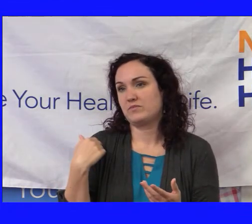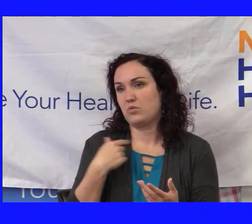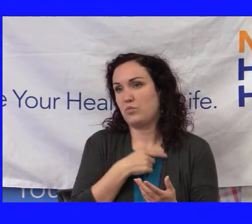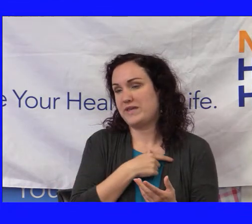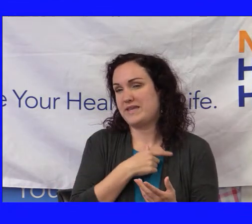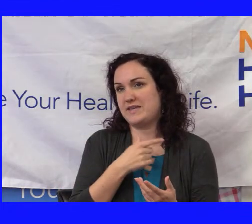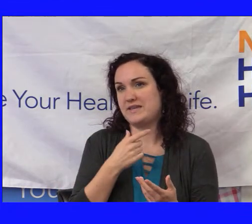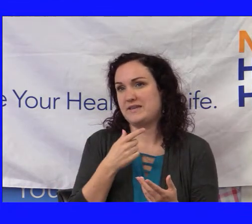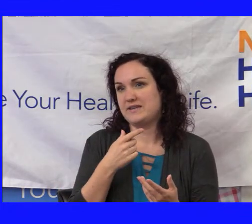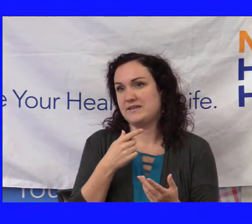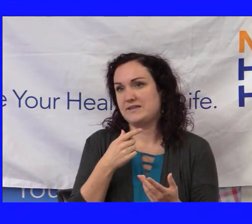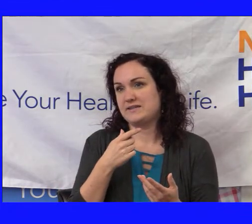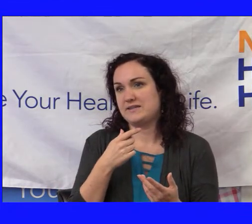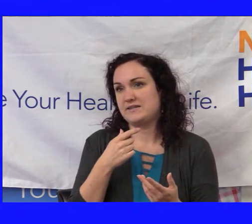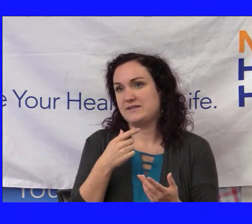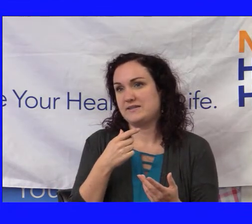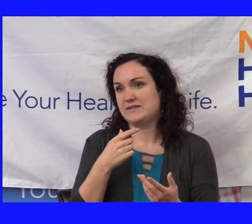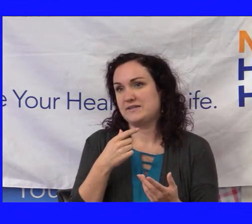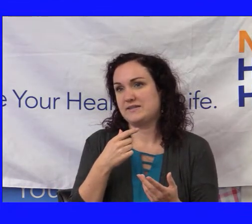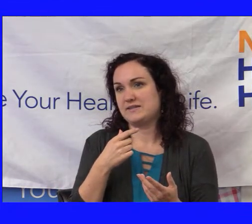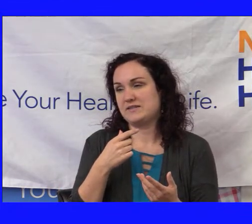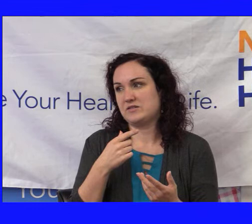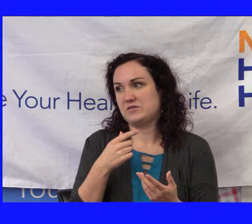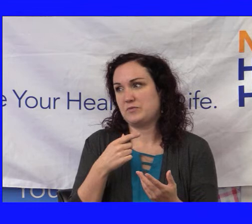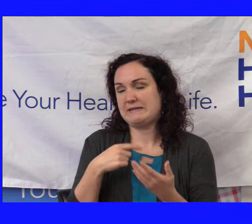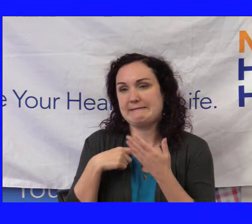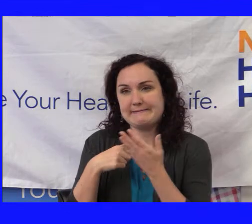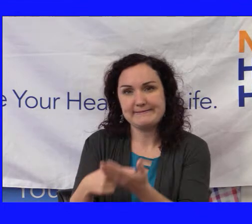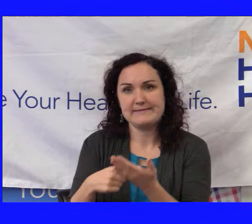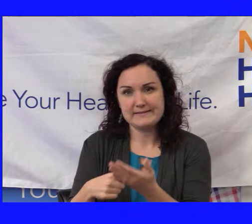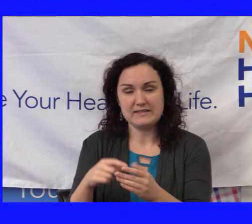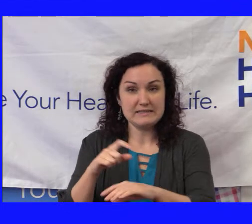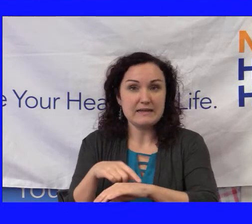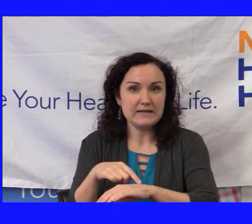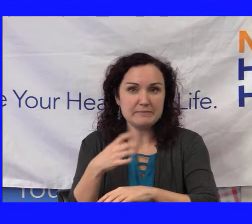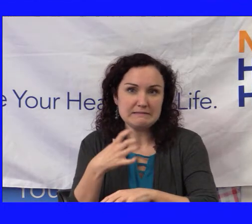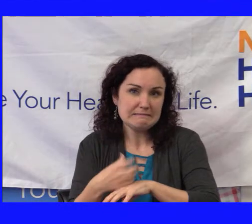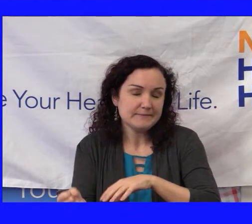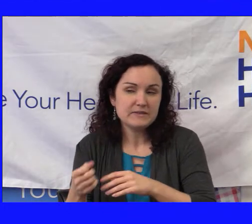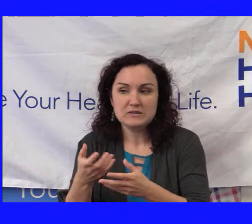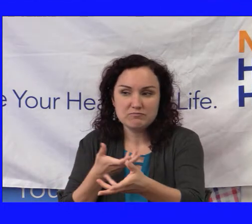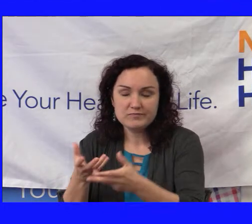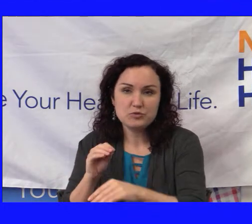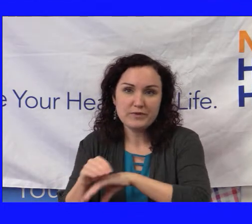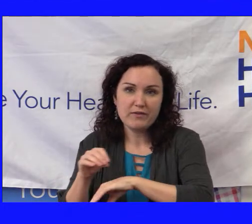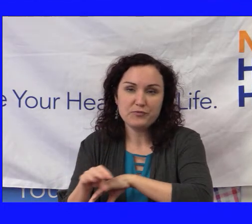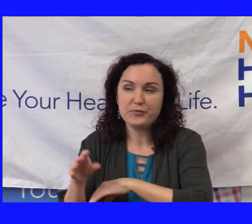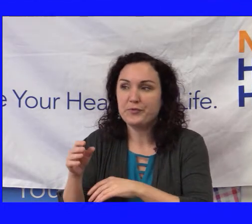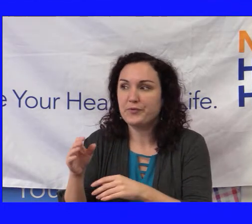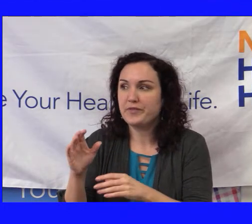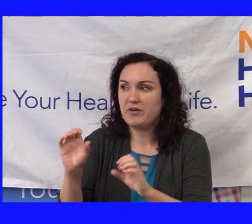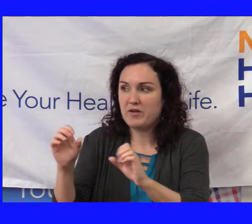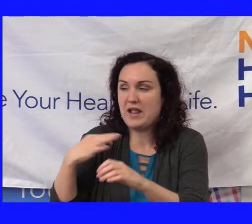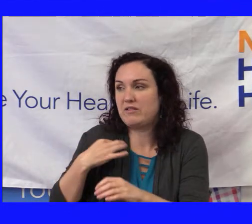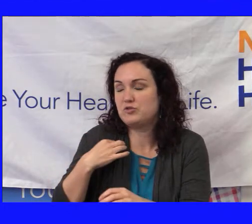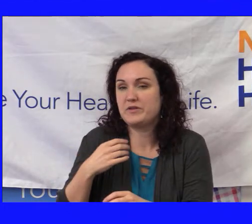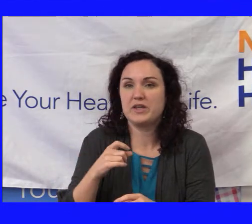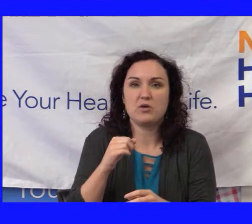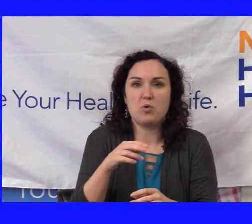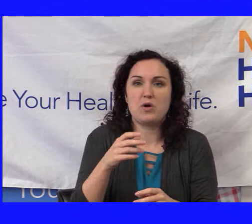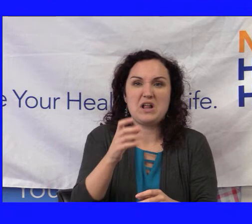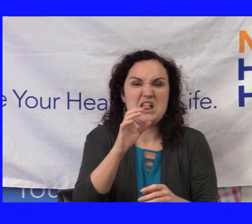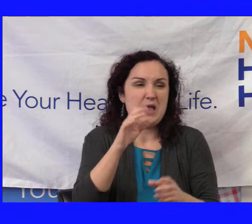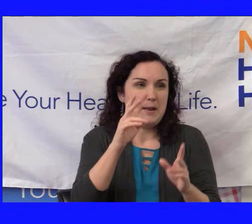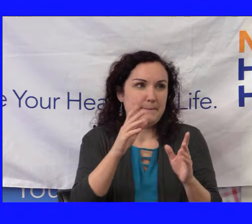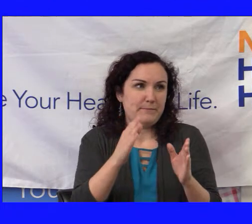either are not able to spend the time with to counsel them on their eligibility, or who refuse to have that